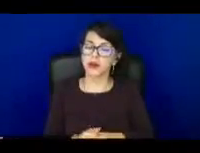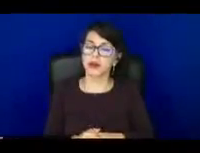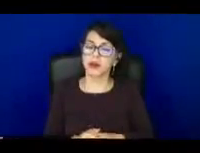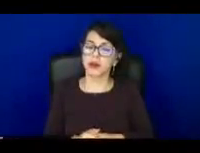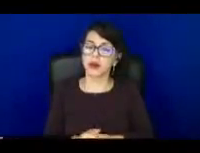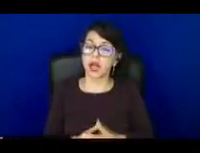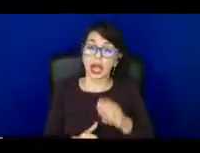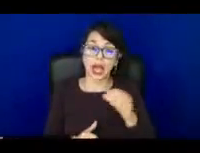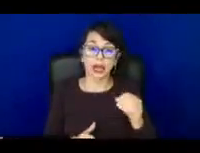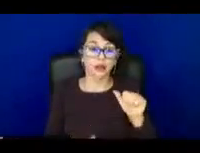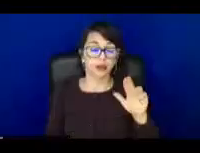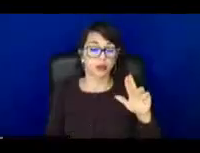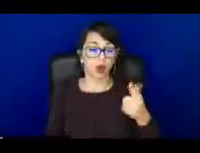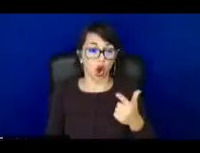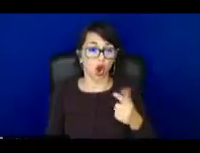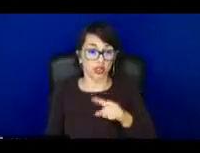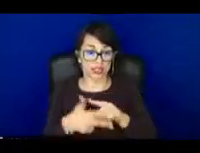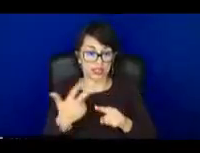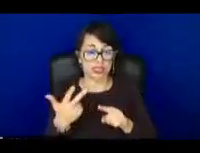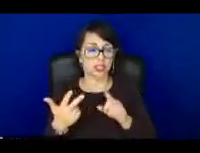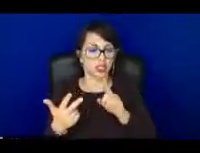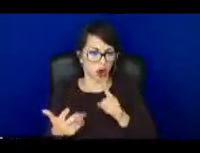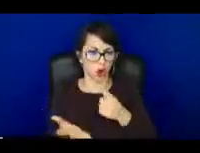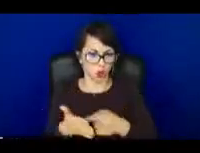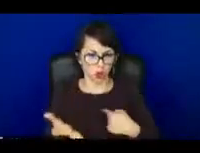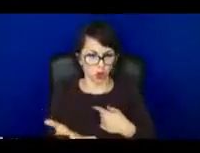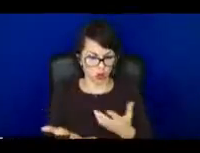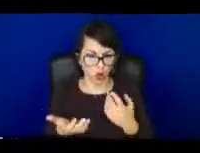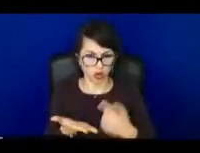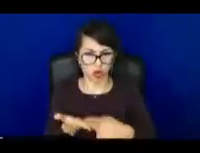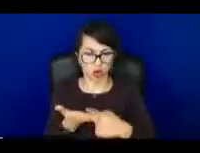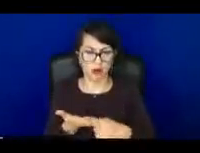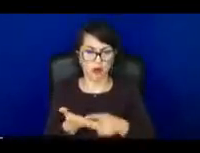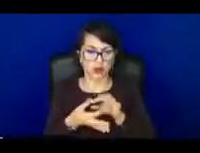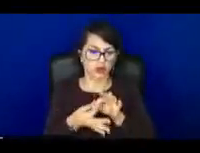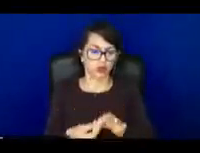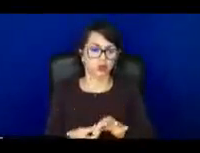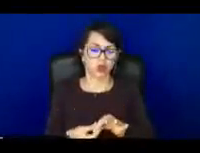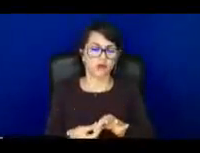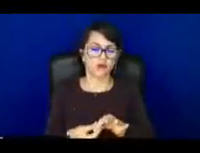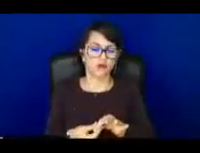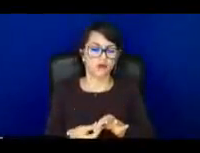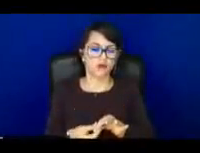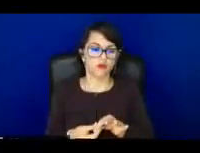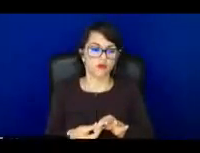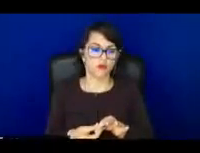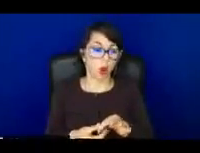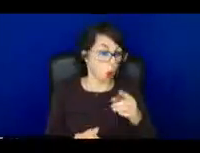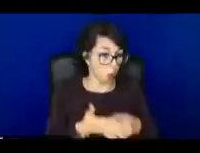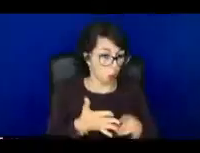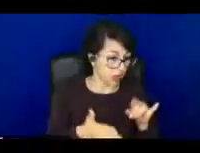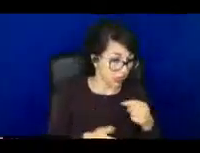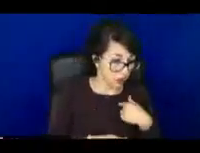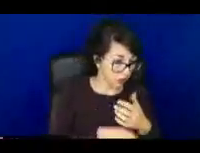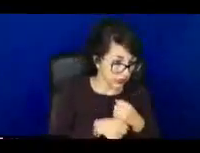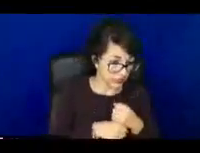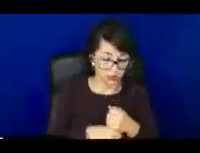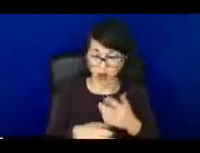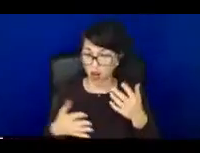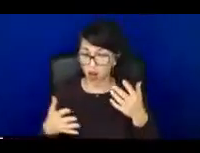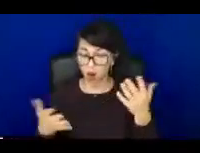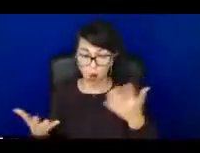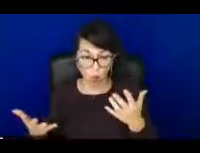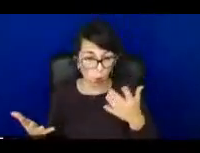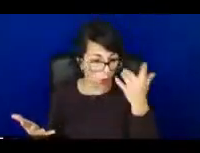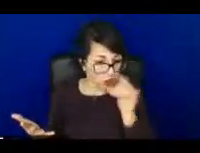And the August dates are what we're talking about in terms of what do we get? What does it look like? What areas are